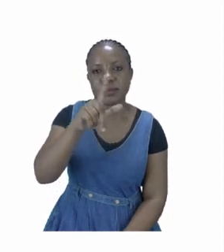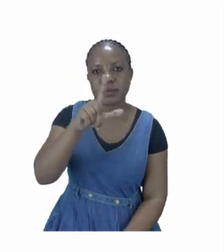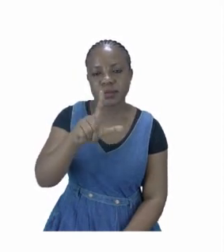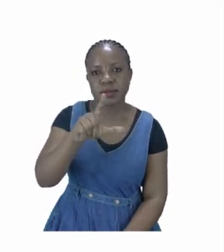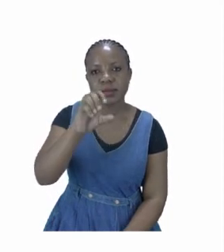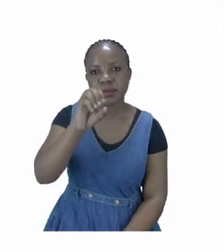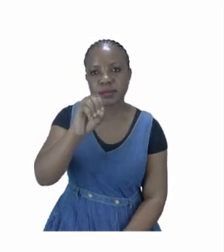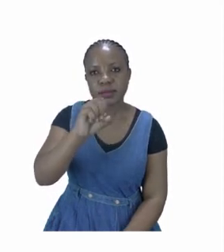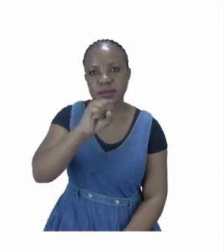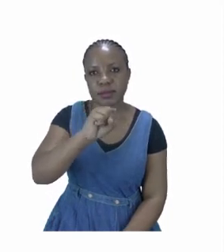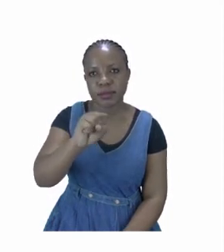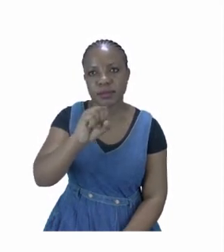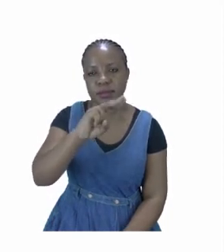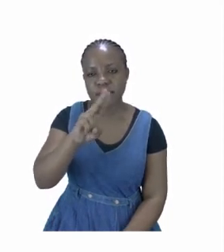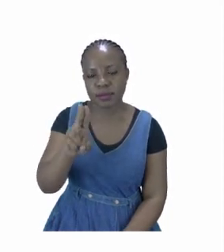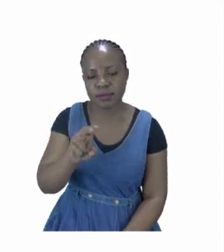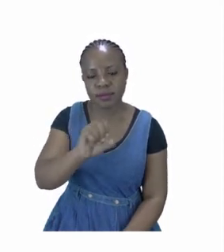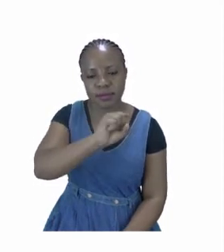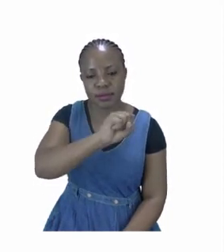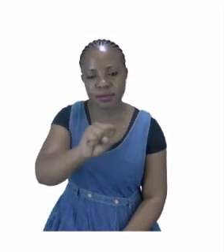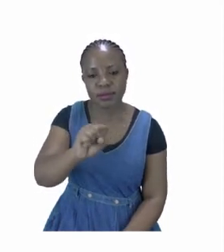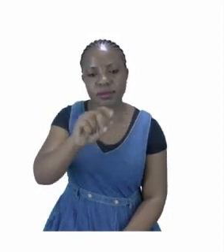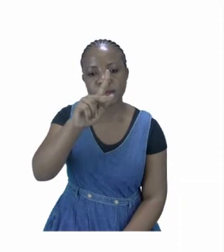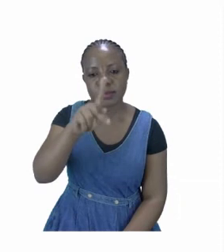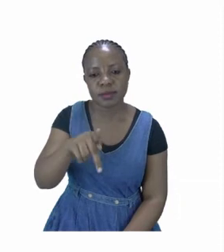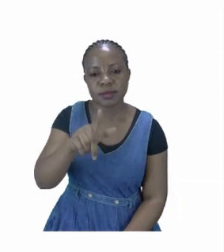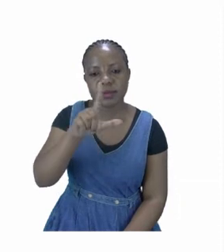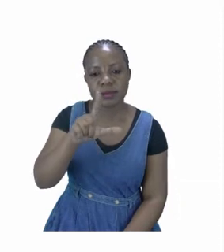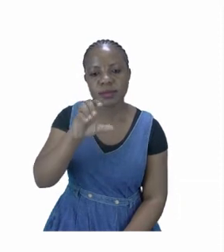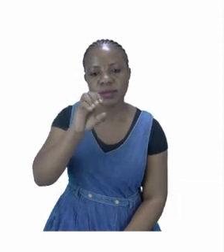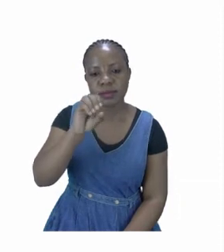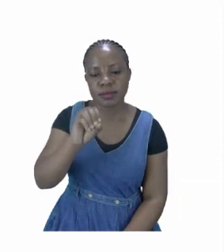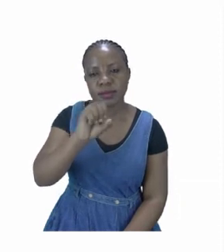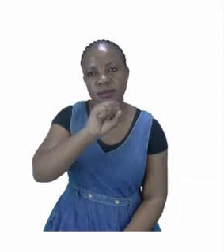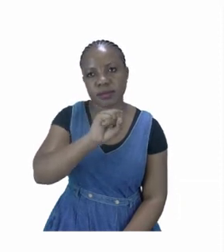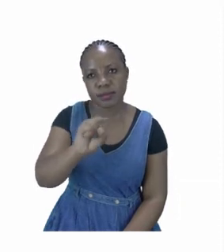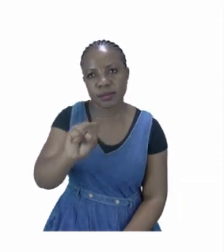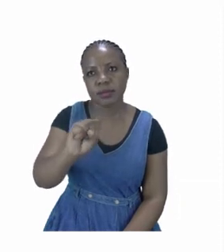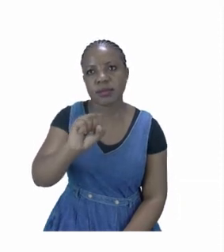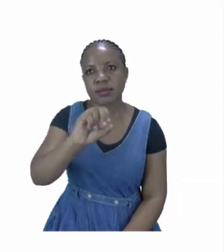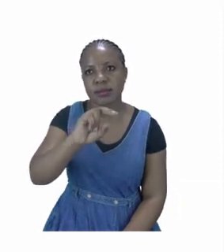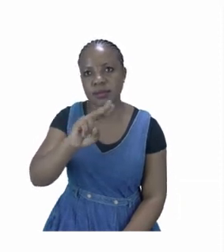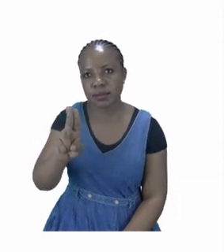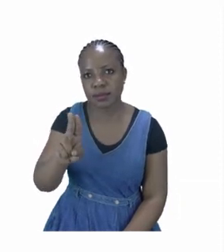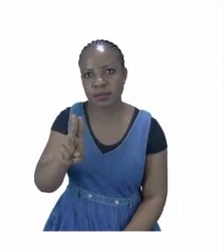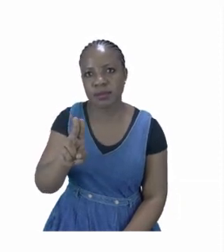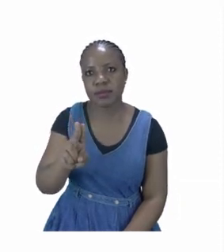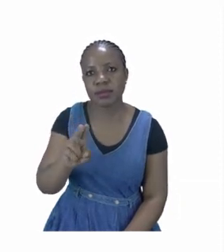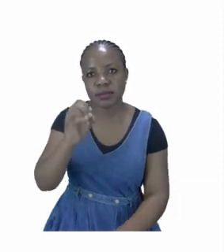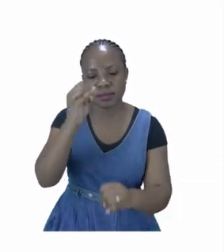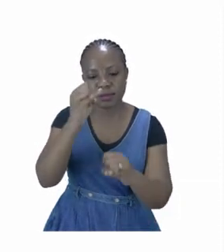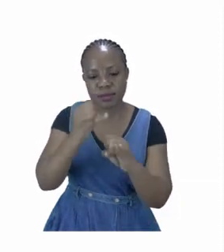splosh, splosh. Then the last word that we have is